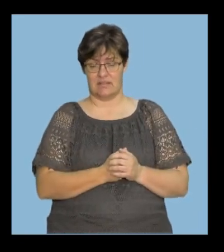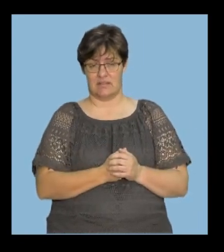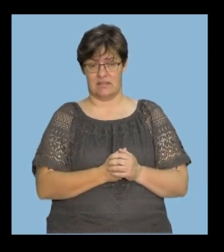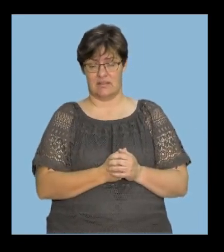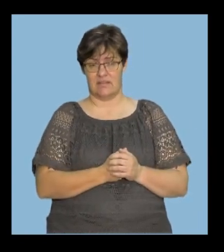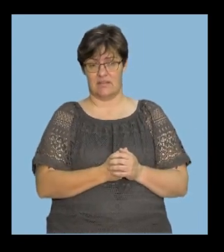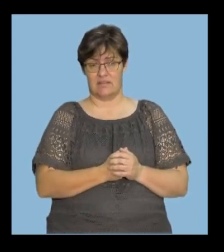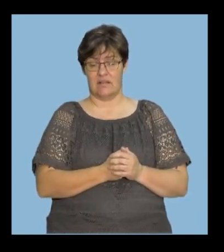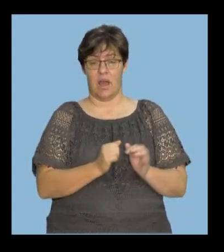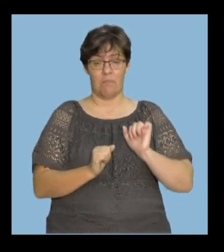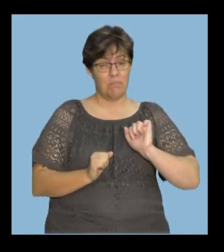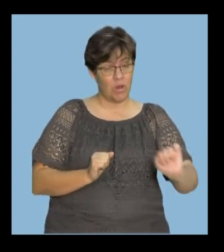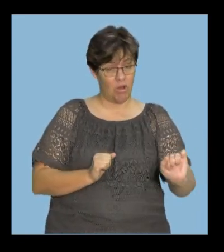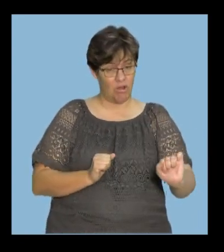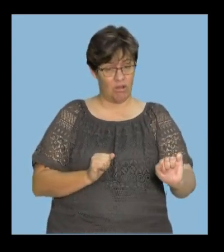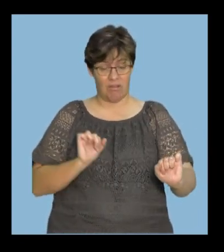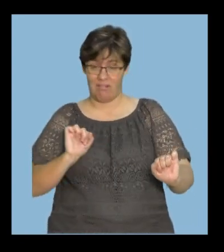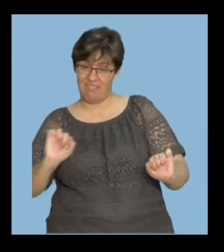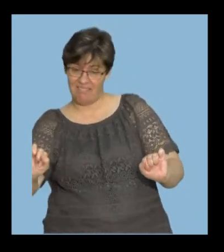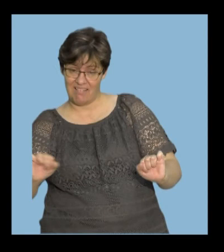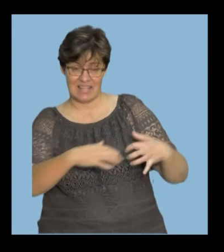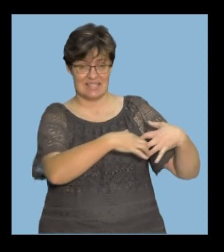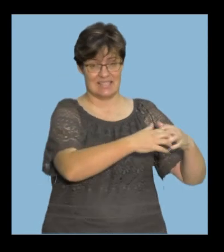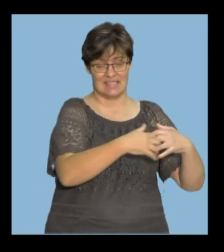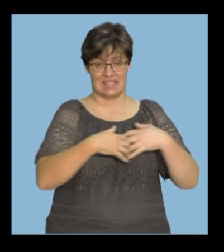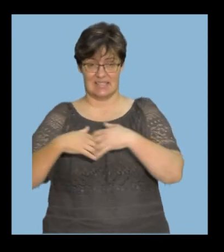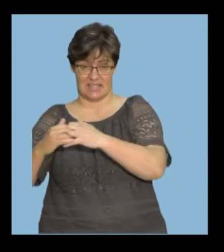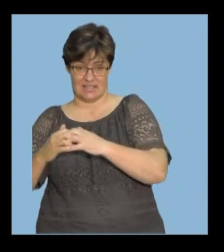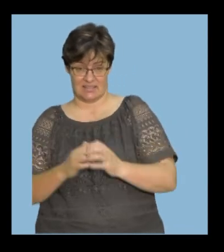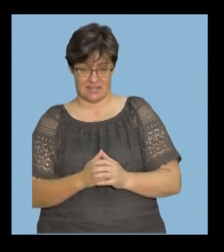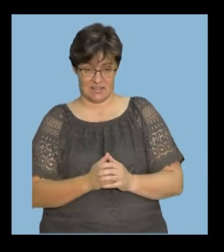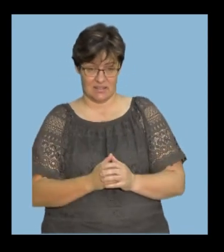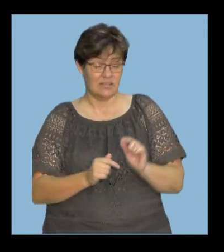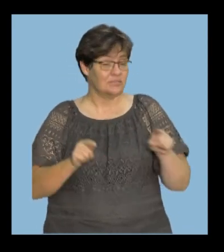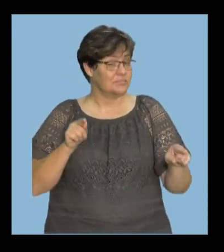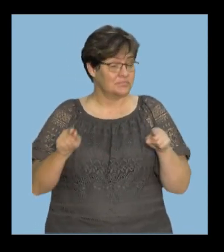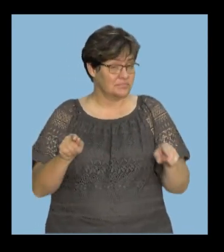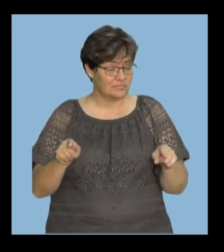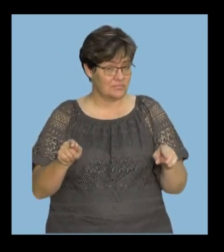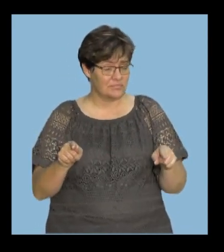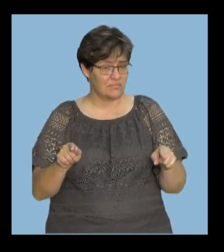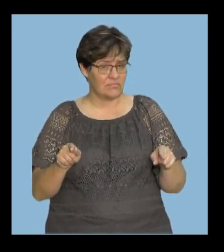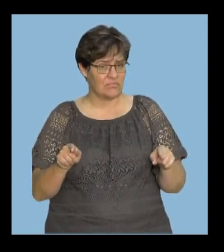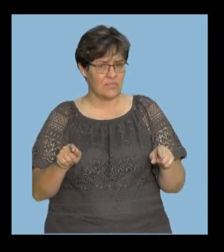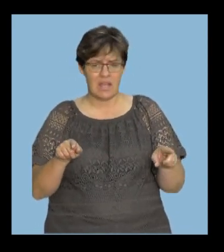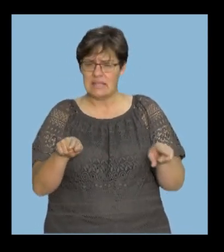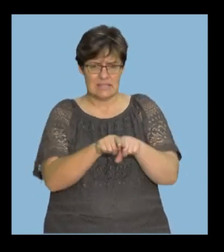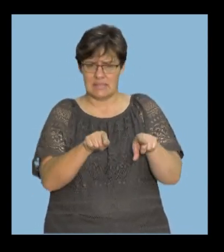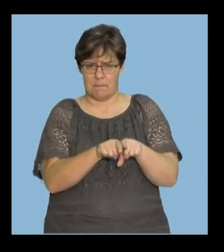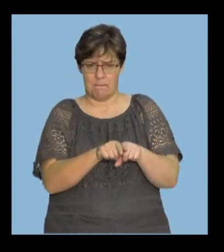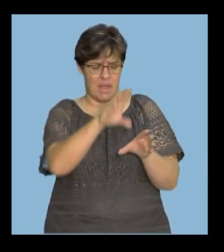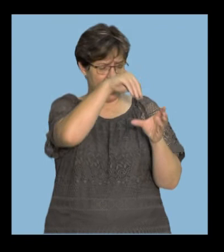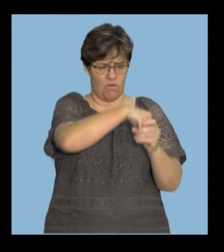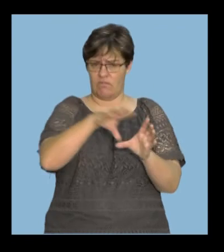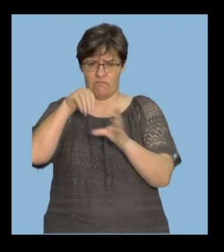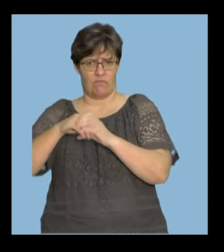space with elements that belong to different sets. These sets